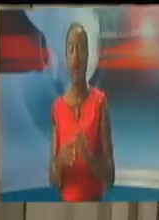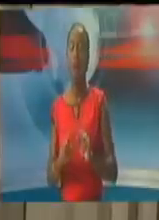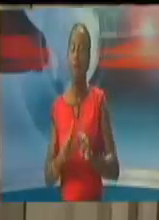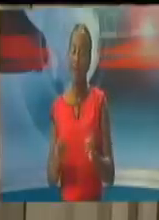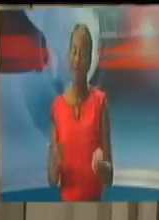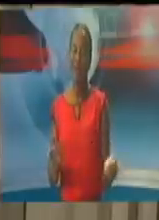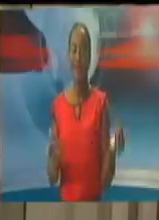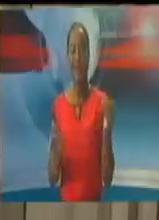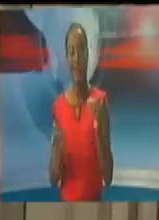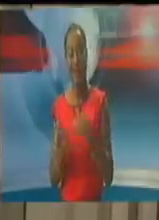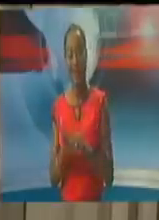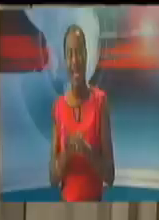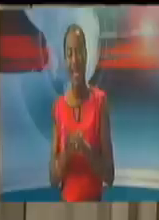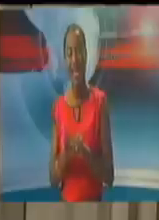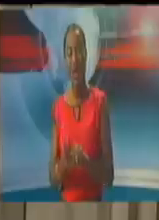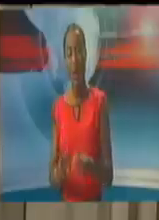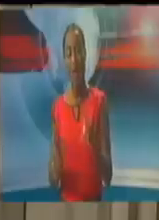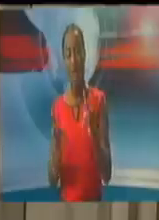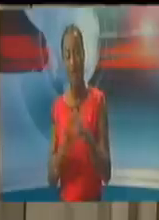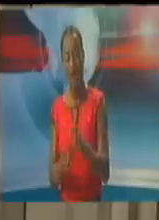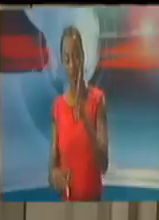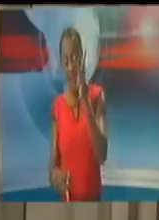again, it was a very carefully